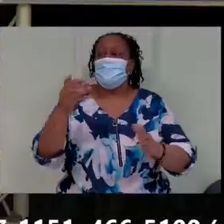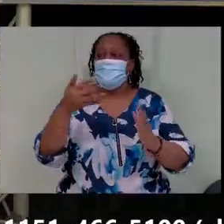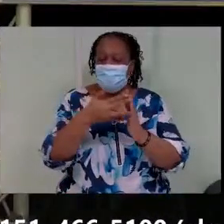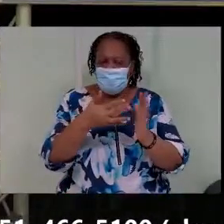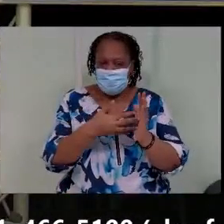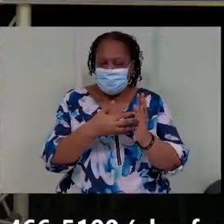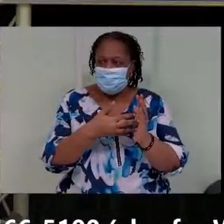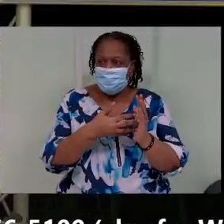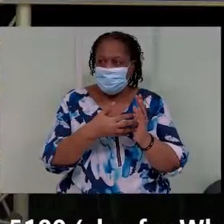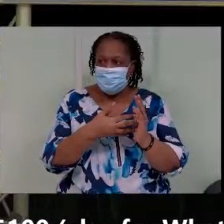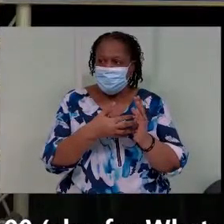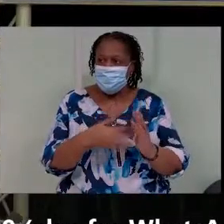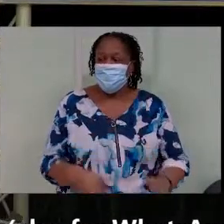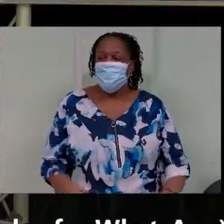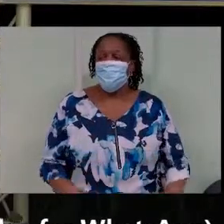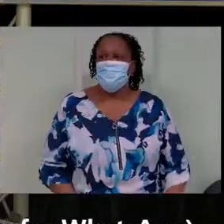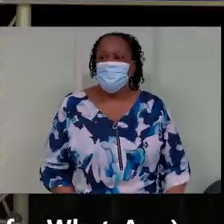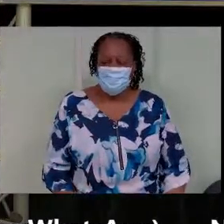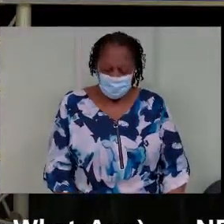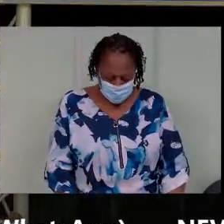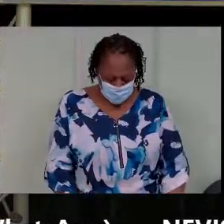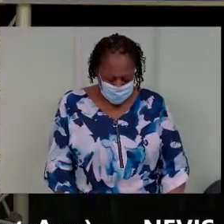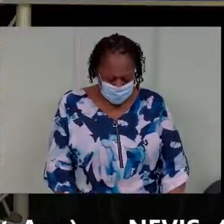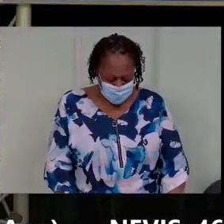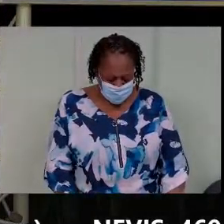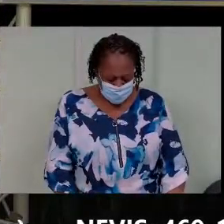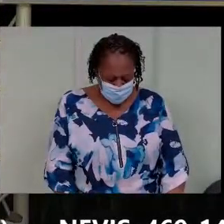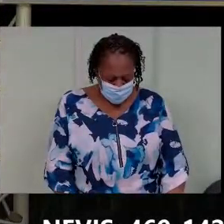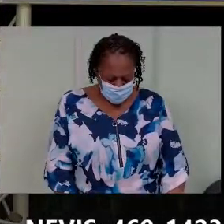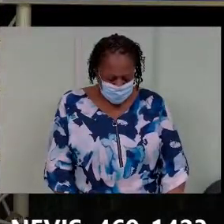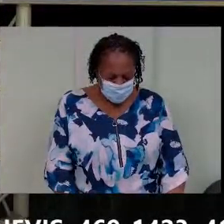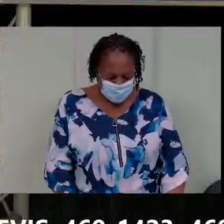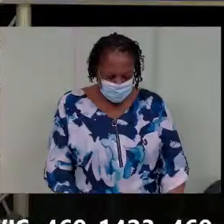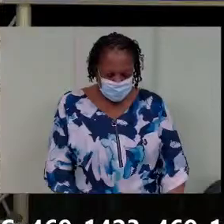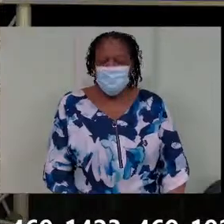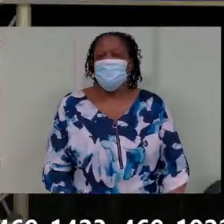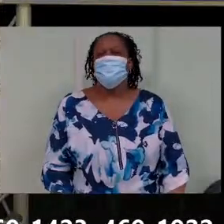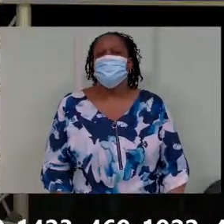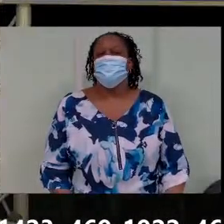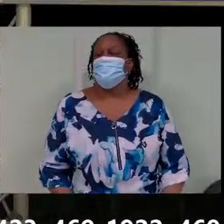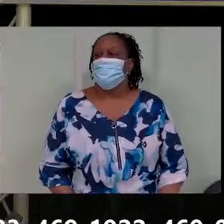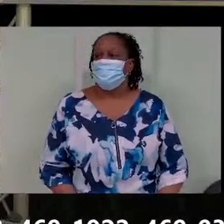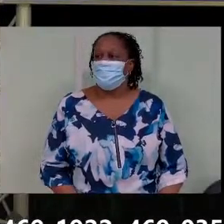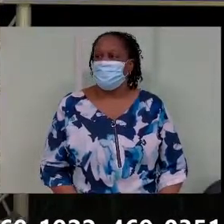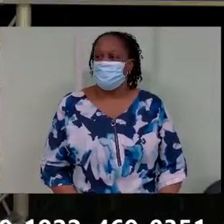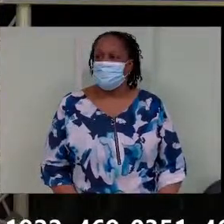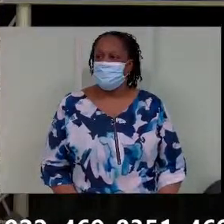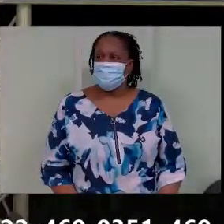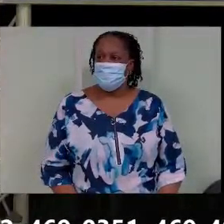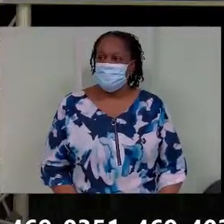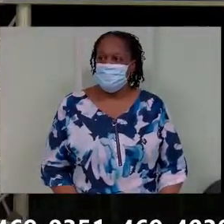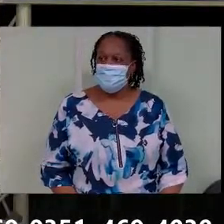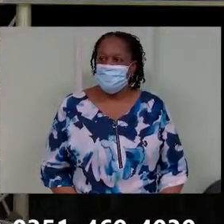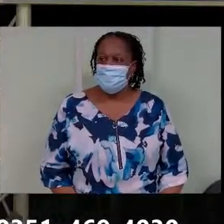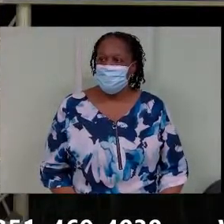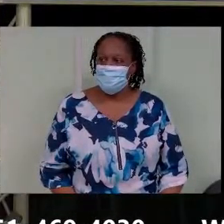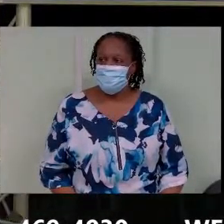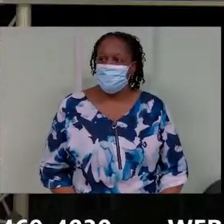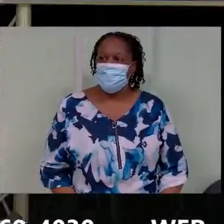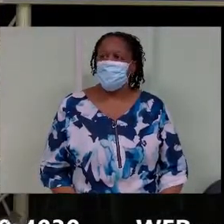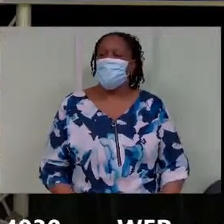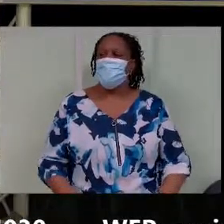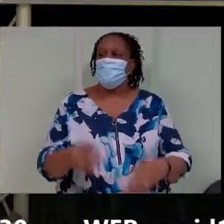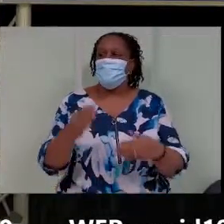they produce antibodies, and the antibody test detect these antibodies. Now, the problem with the antibody